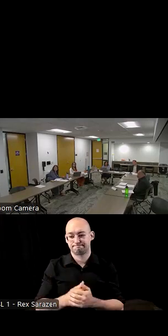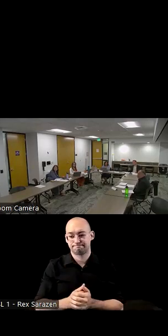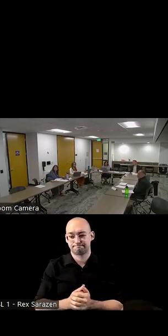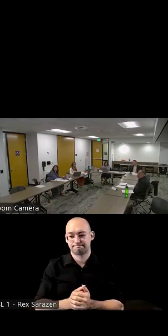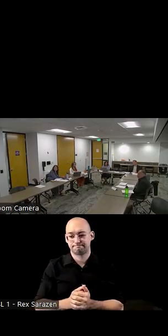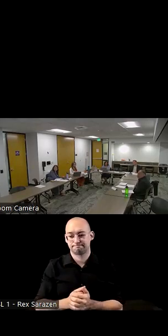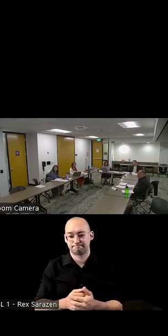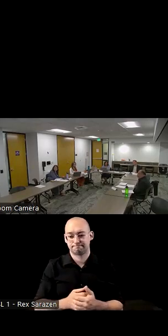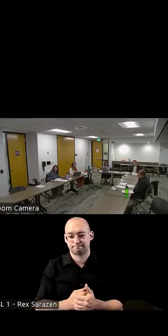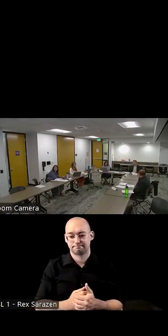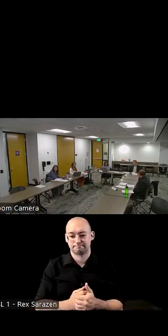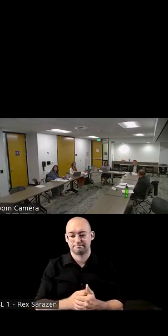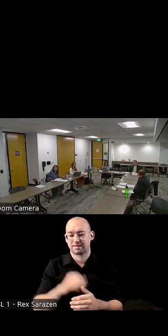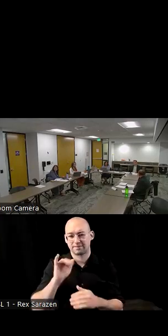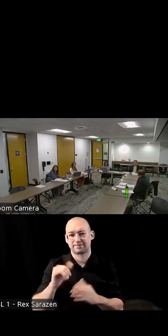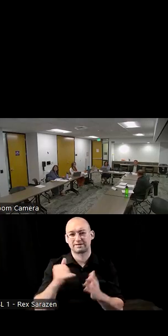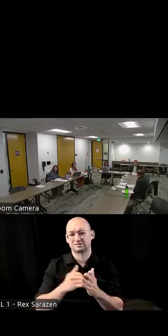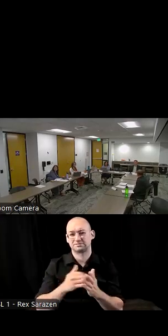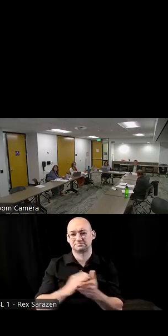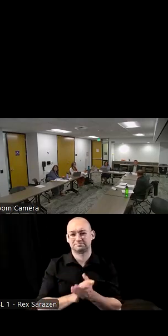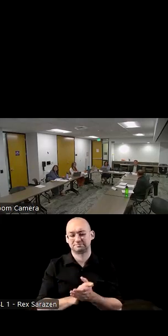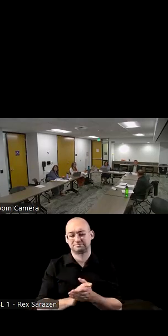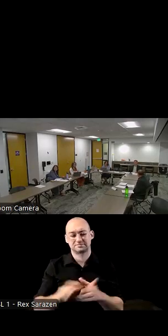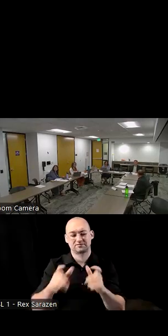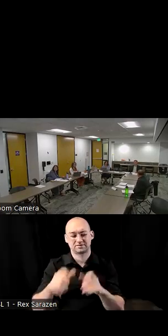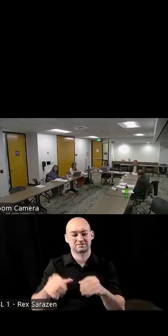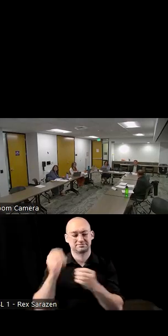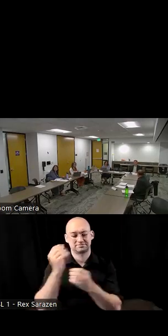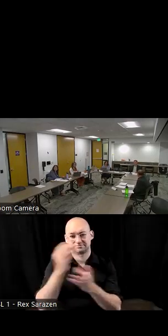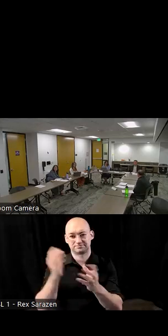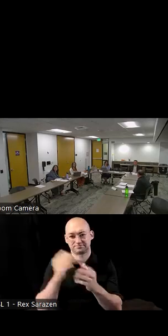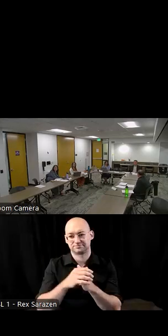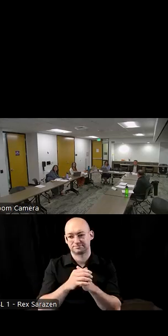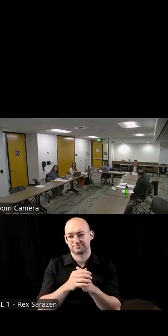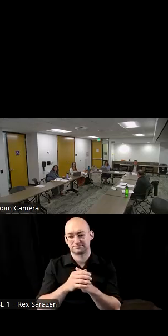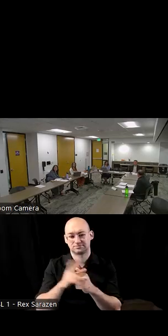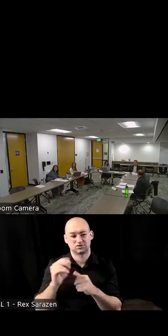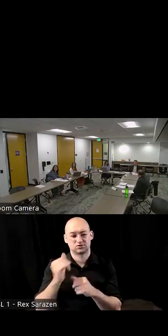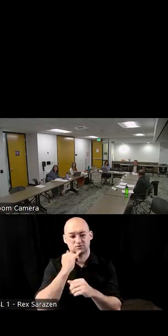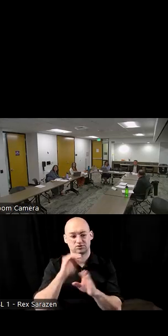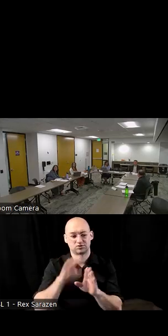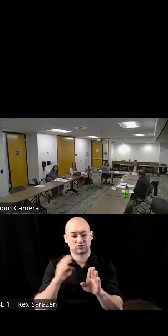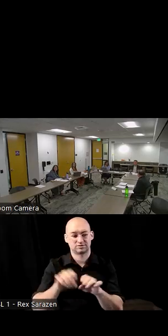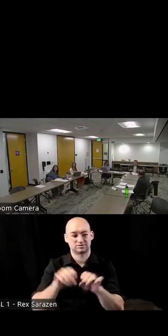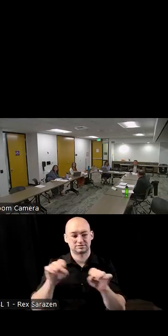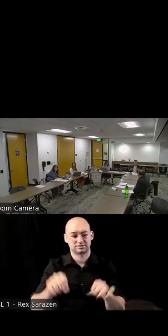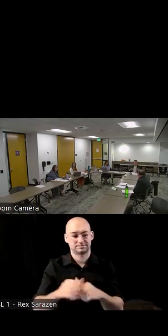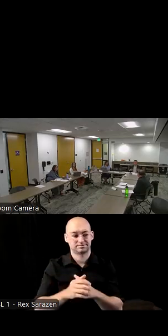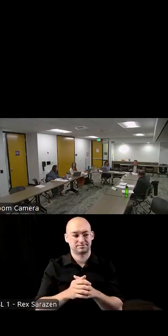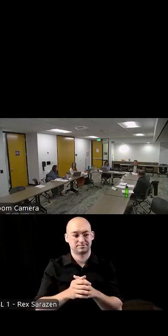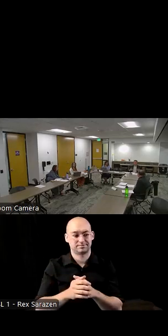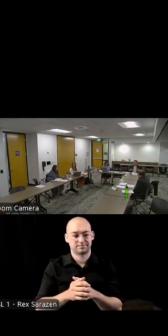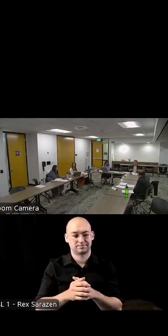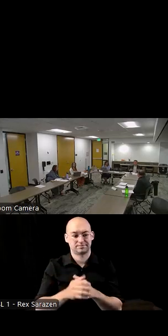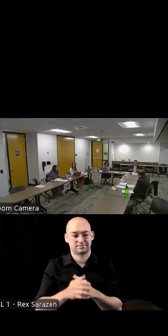Yeah, and that's basically it. Just want to provide you a brief update on where we are with the No Wrong Door system. Right now, a lot of work just being done on